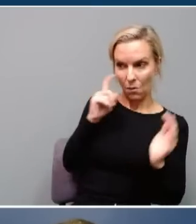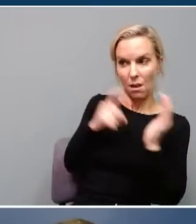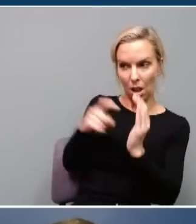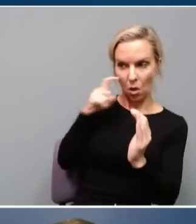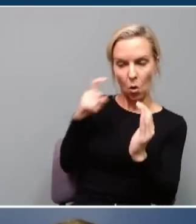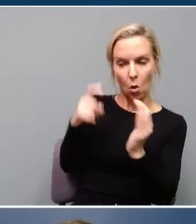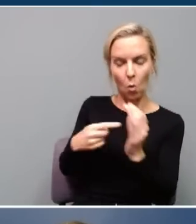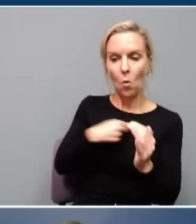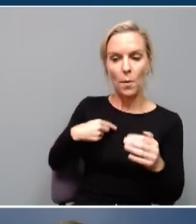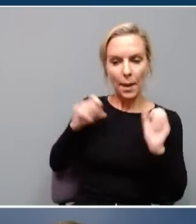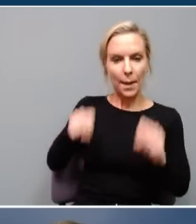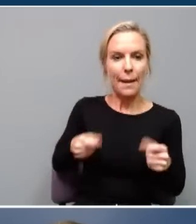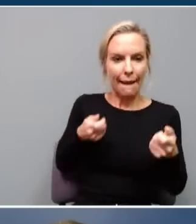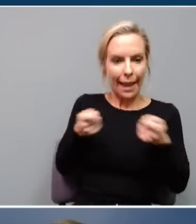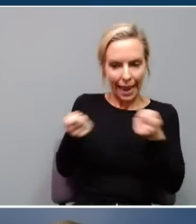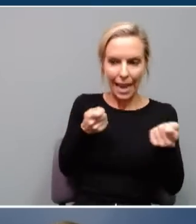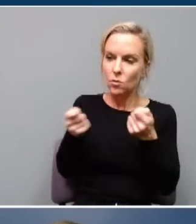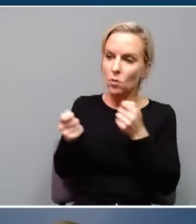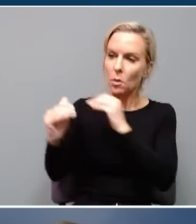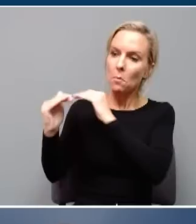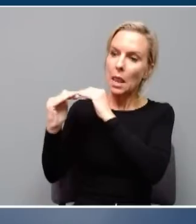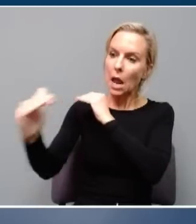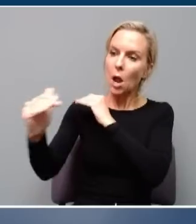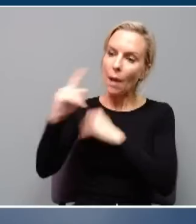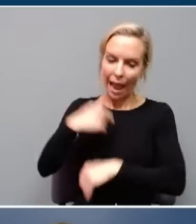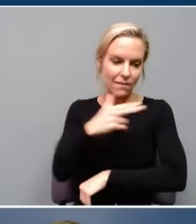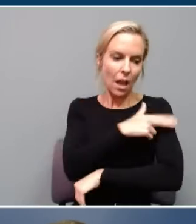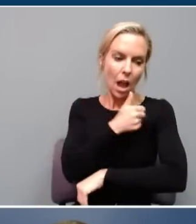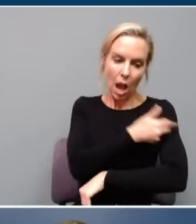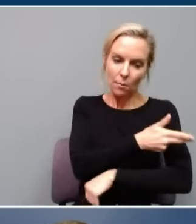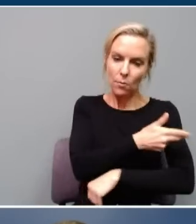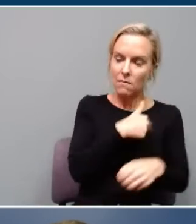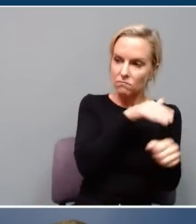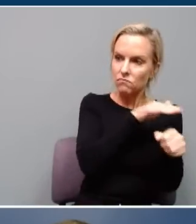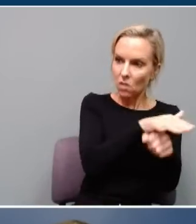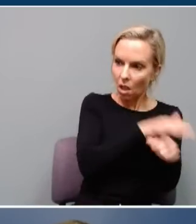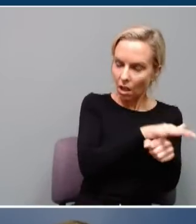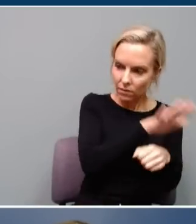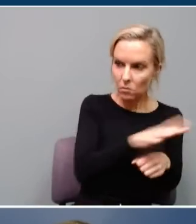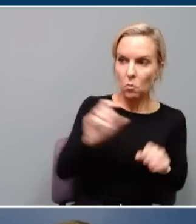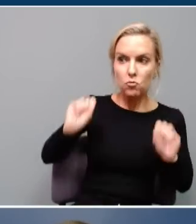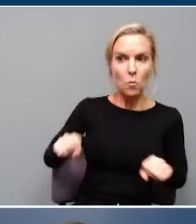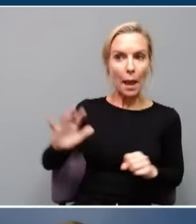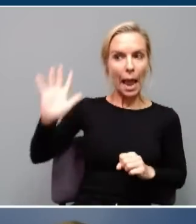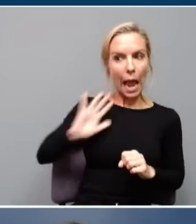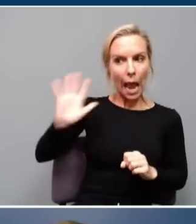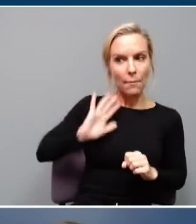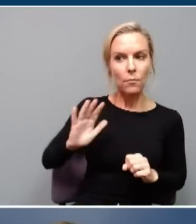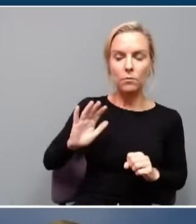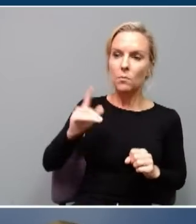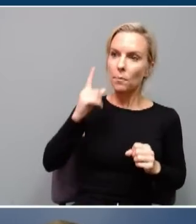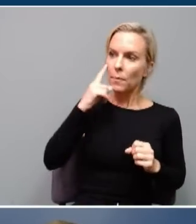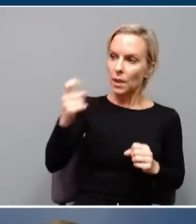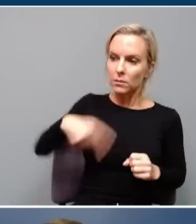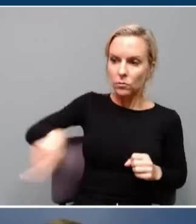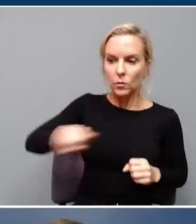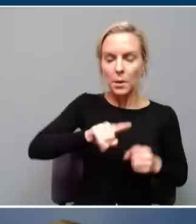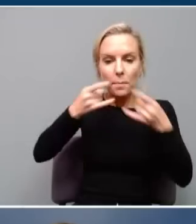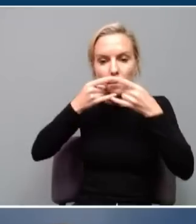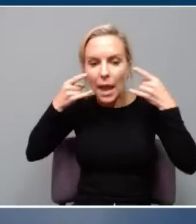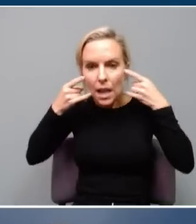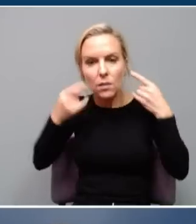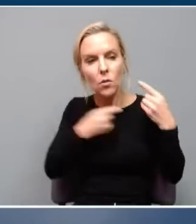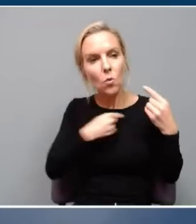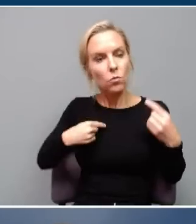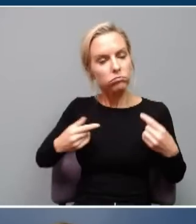because we've had the hospital capacity. We've been able to do that in the past because we masked, and we could put out orders on